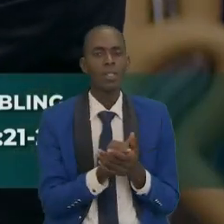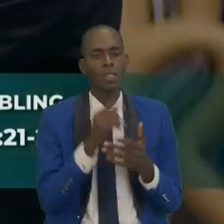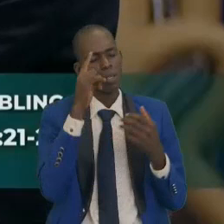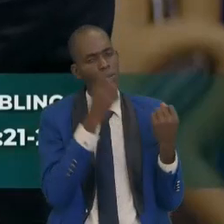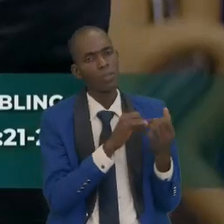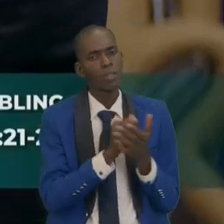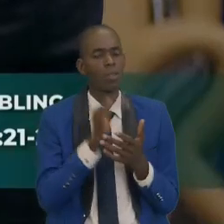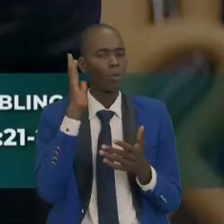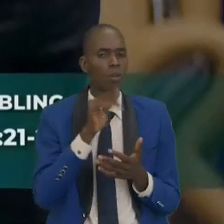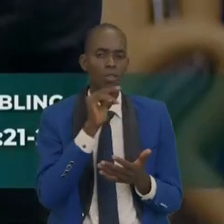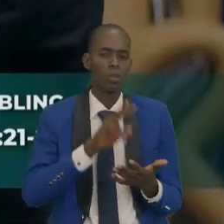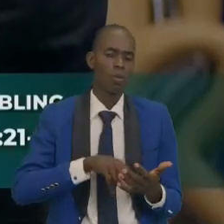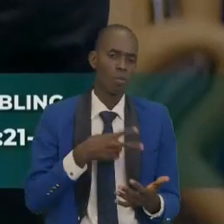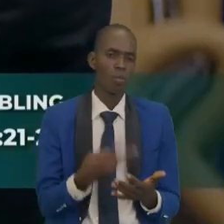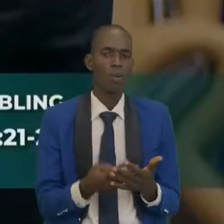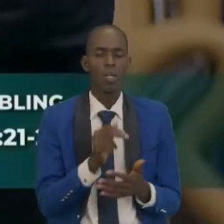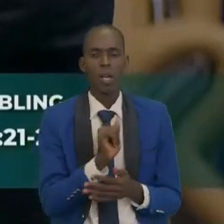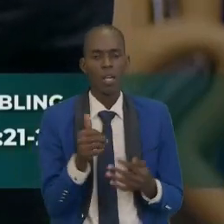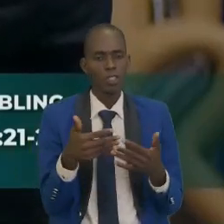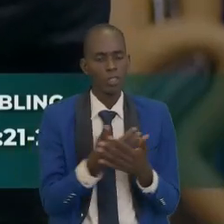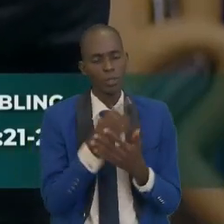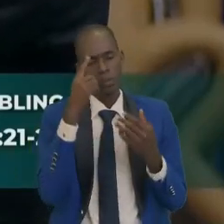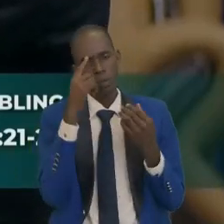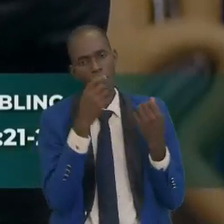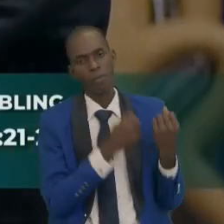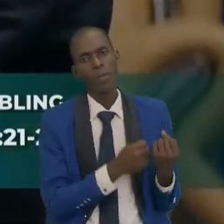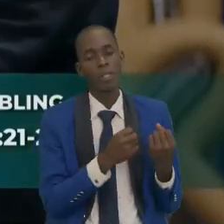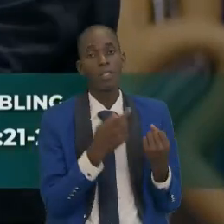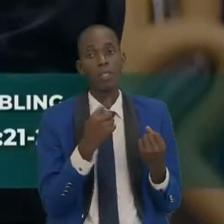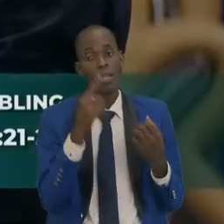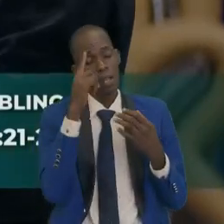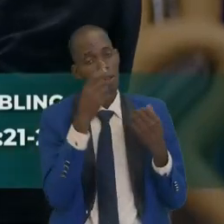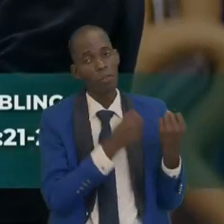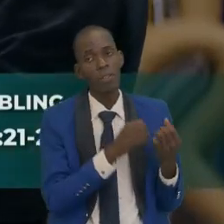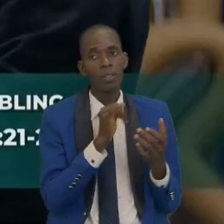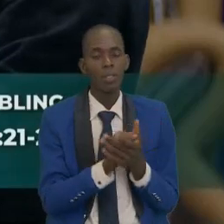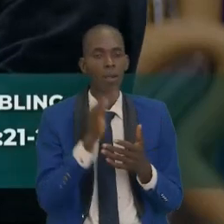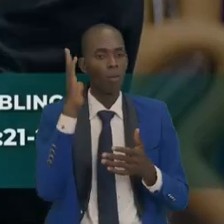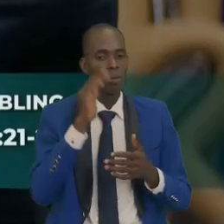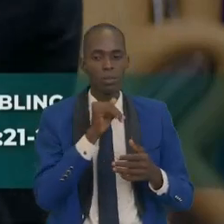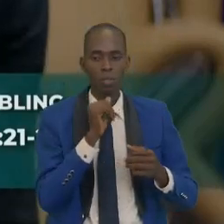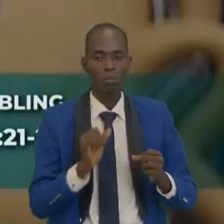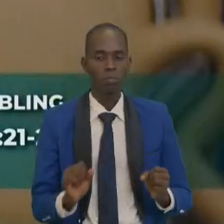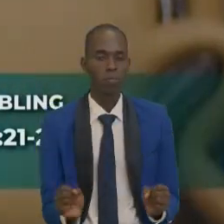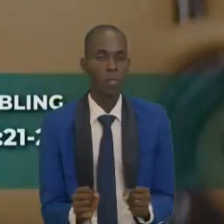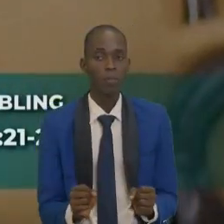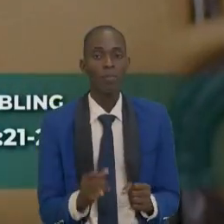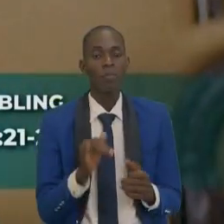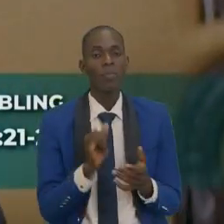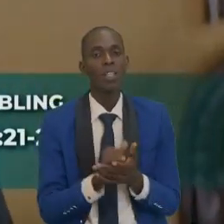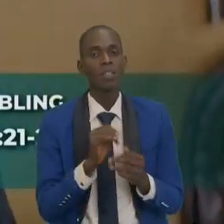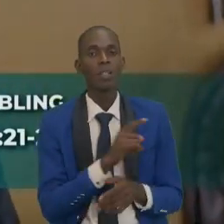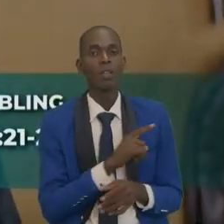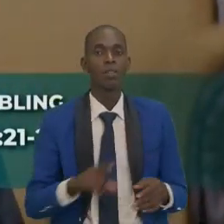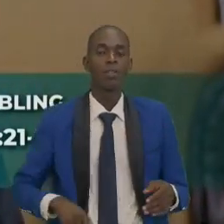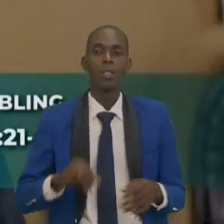not stumble a new faith the faith that will not Shake that the Lord is